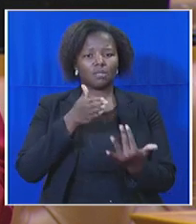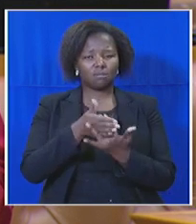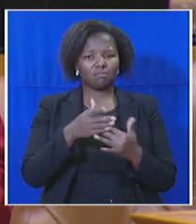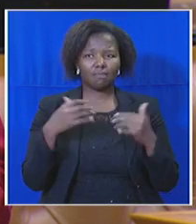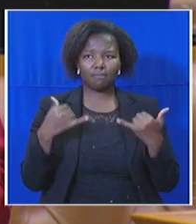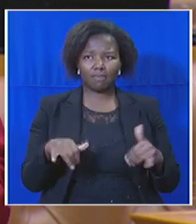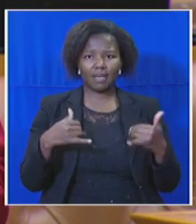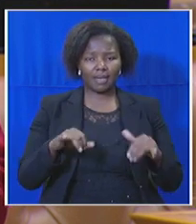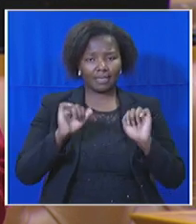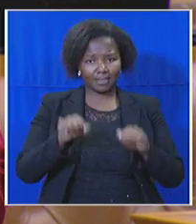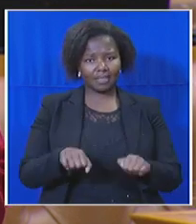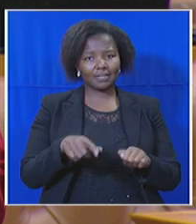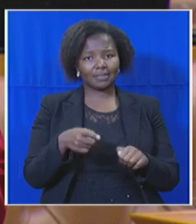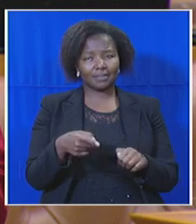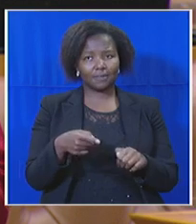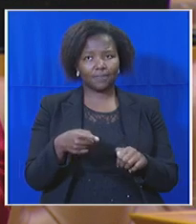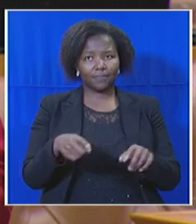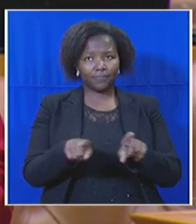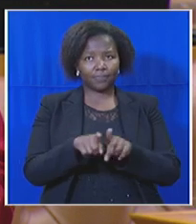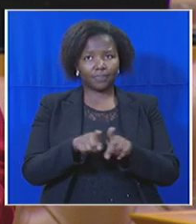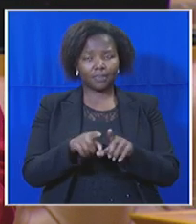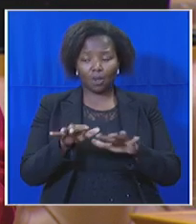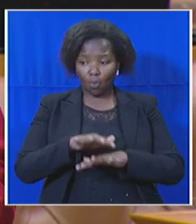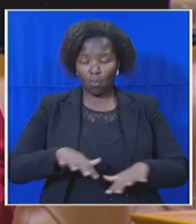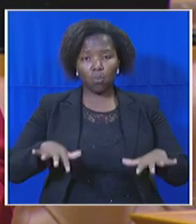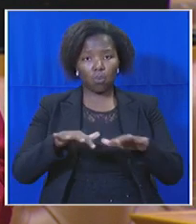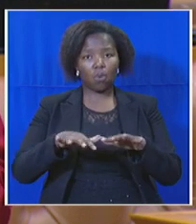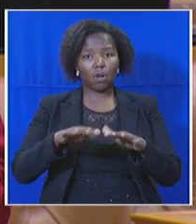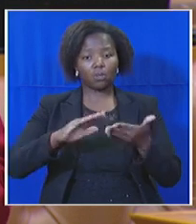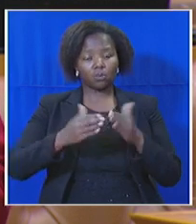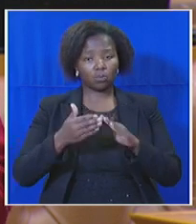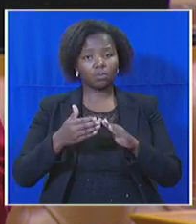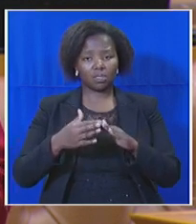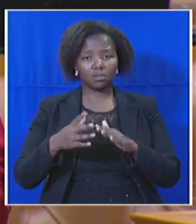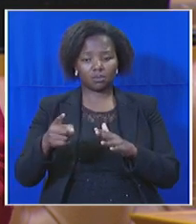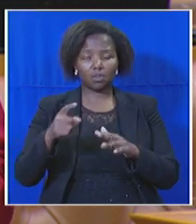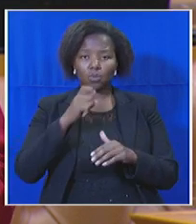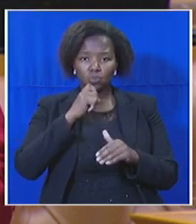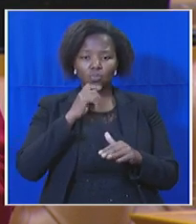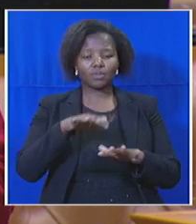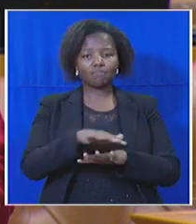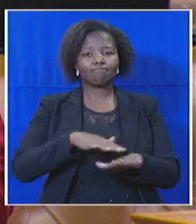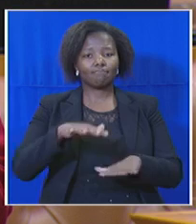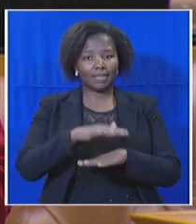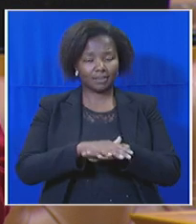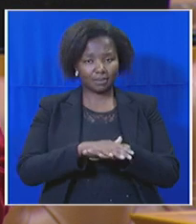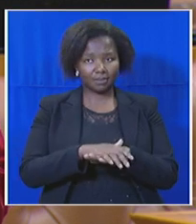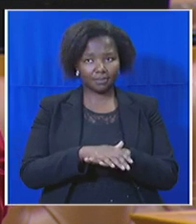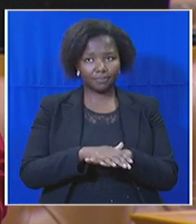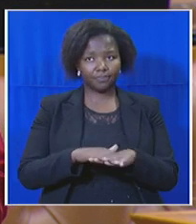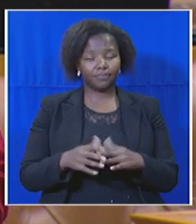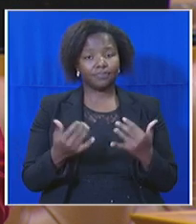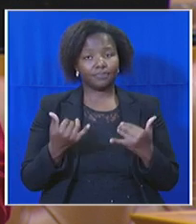at the court. In fact, the whole Makudu Tambaka sub-region shall be the beneficiaries of the facility. This is just one